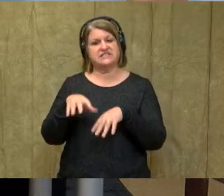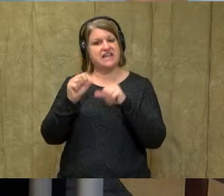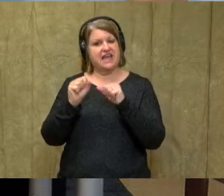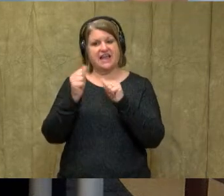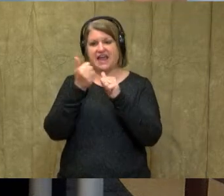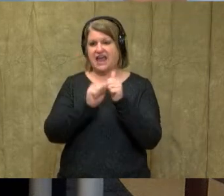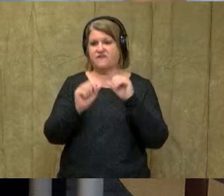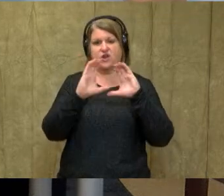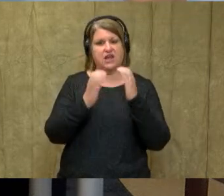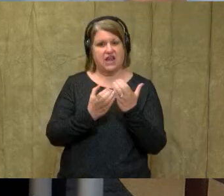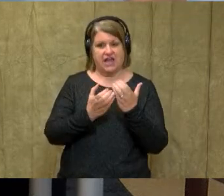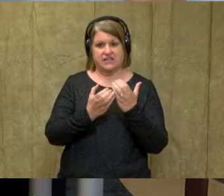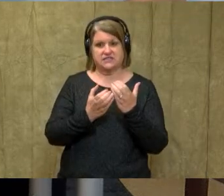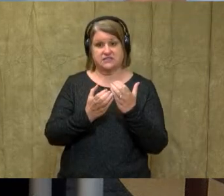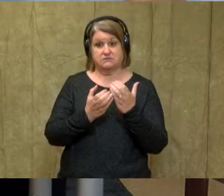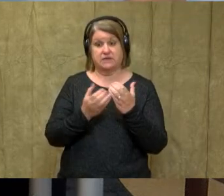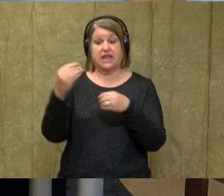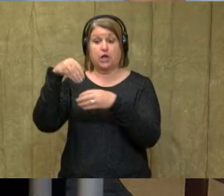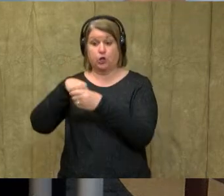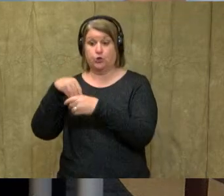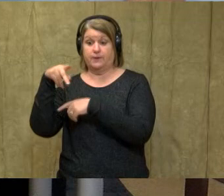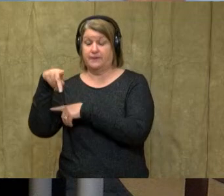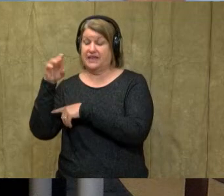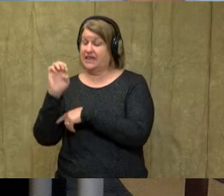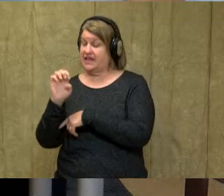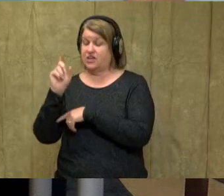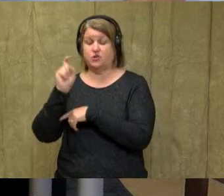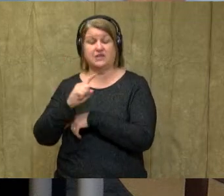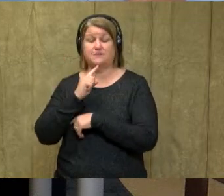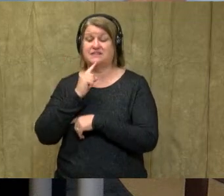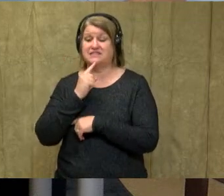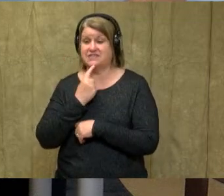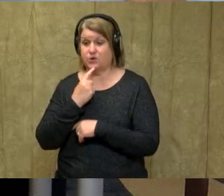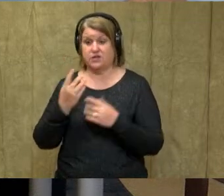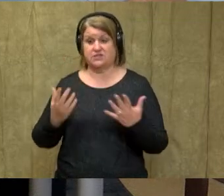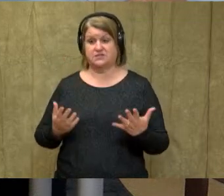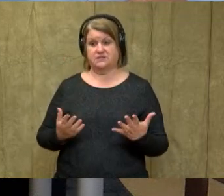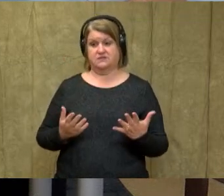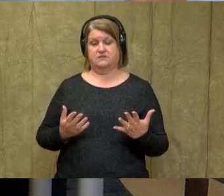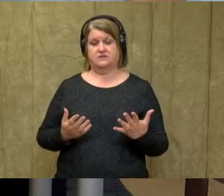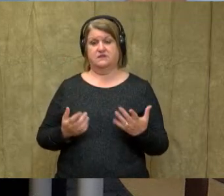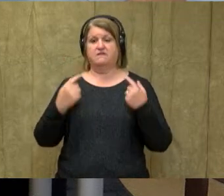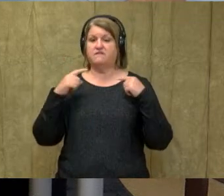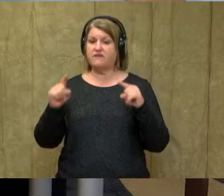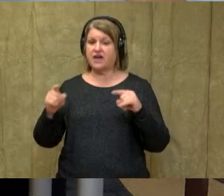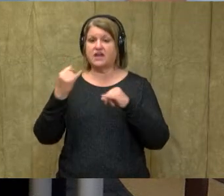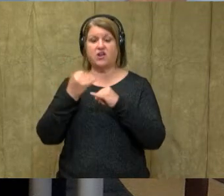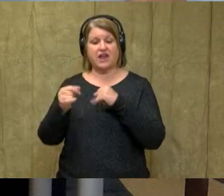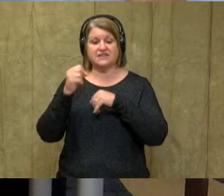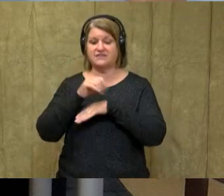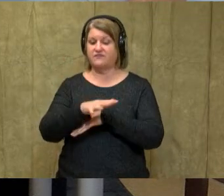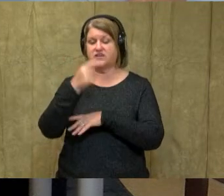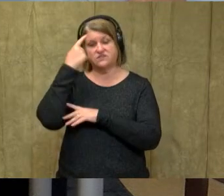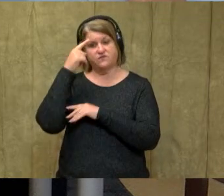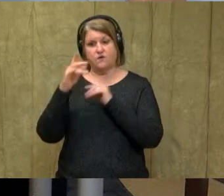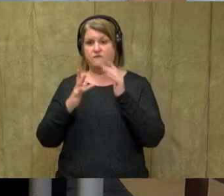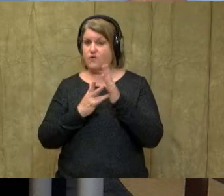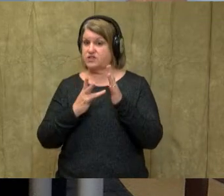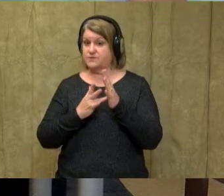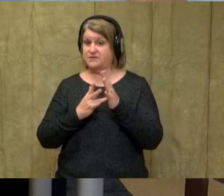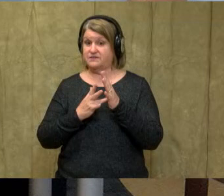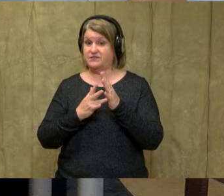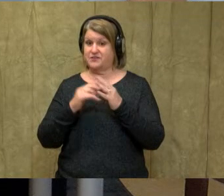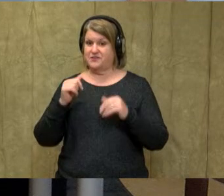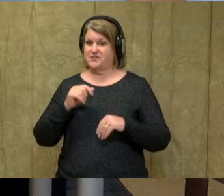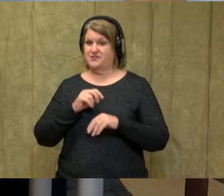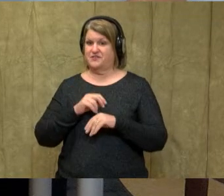even PE, very seriously. Finally, our last bit of advice for freshmen. You're about to be faced